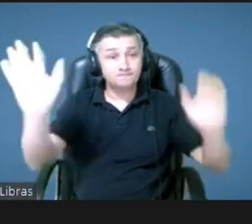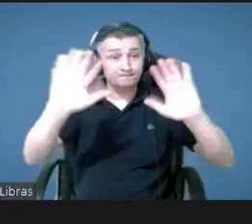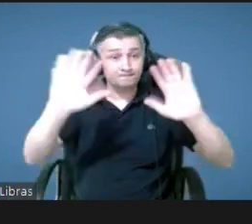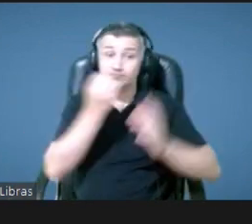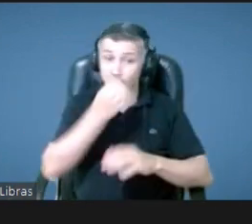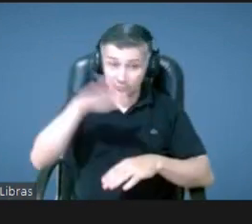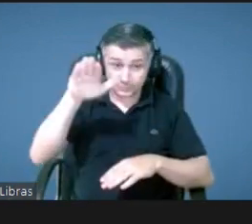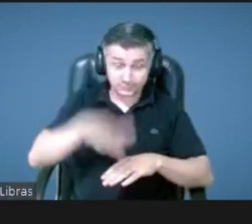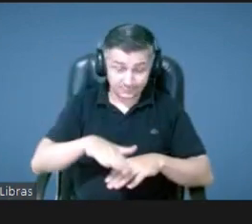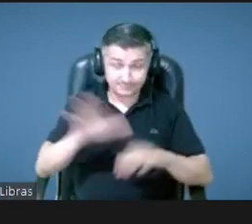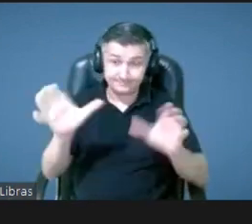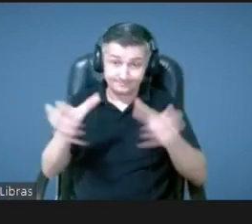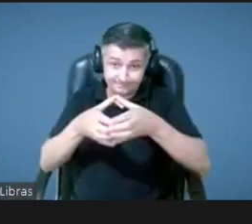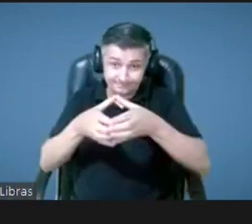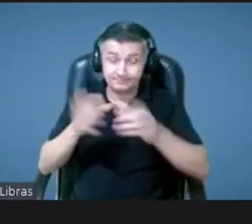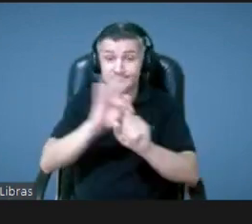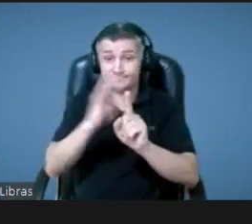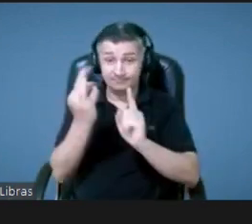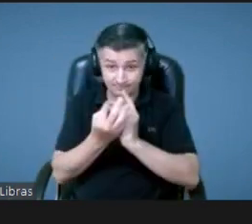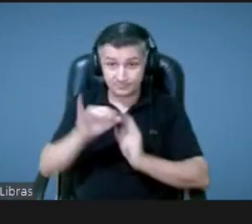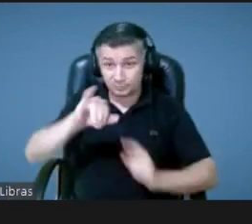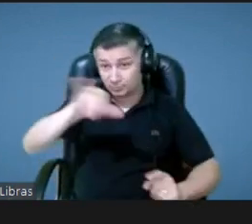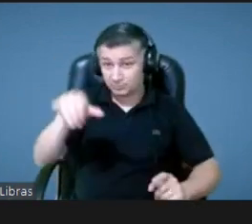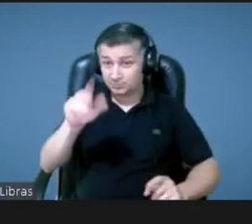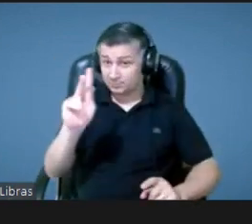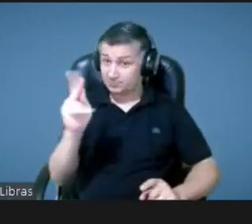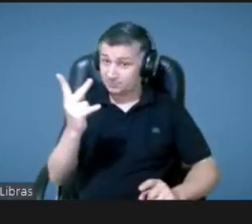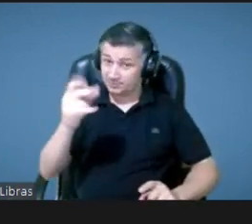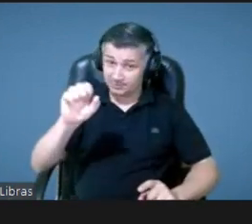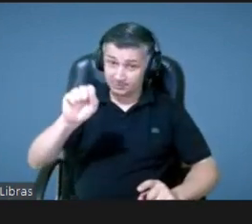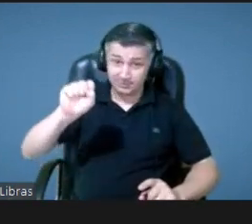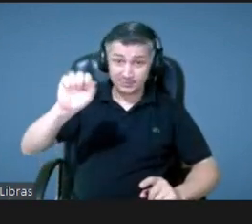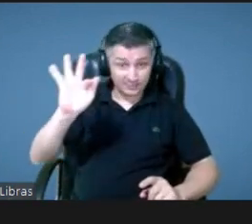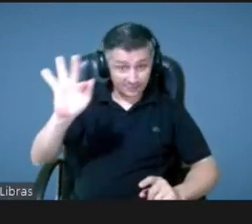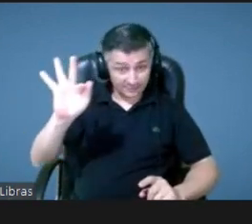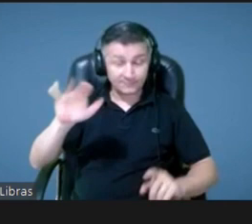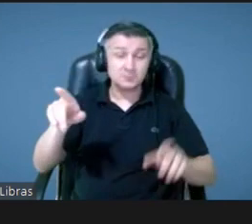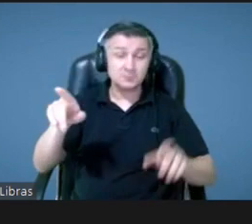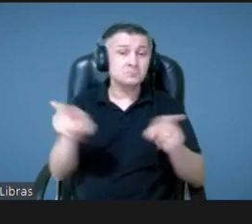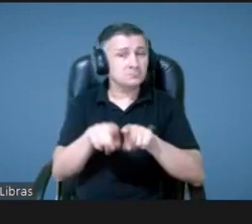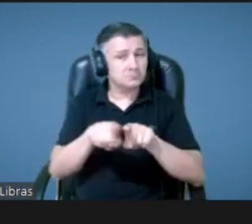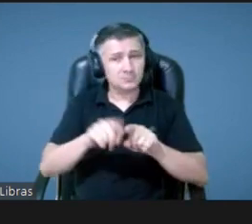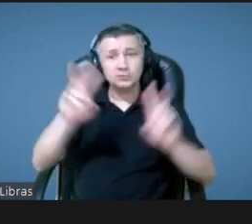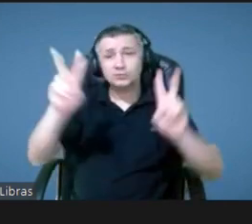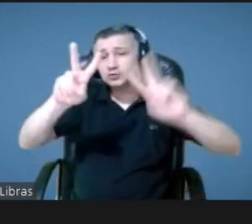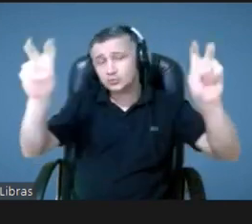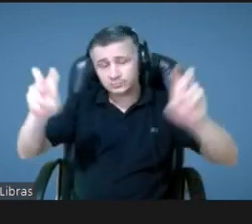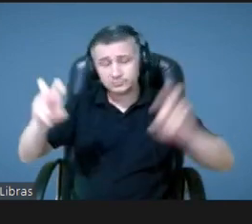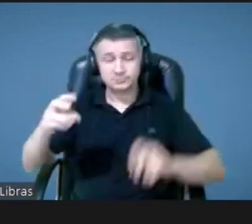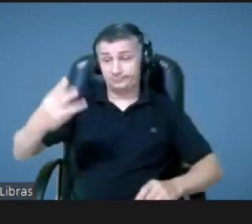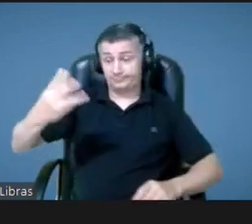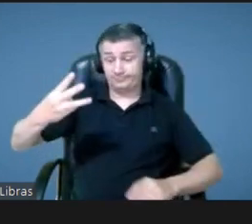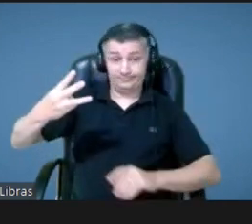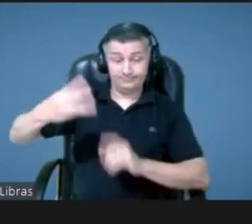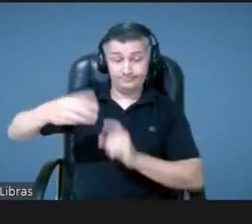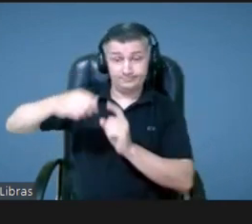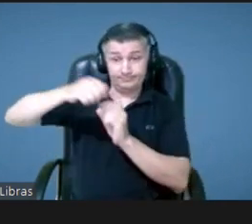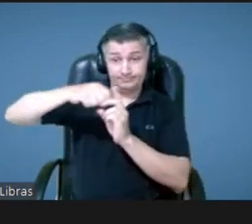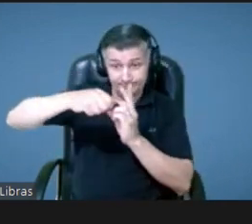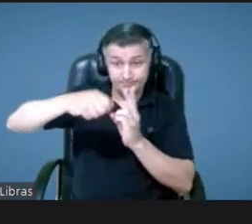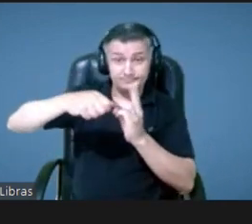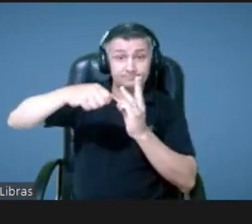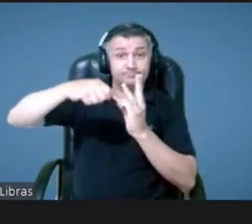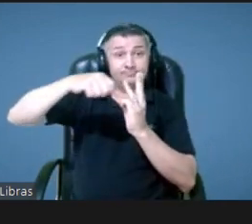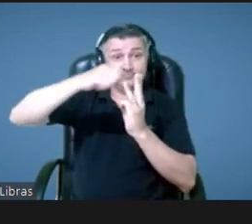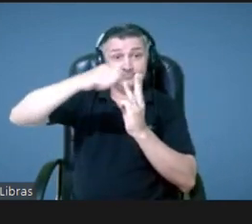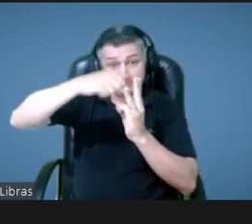Good afternoon, ladies and gentlemen, and welcome to JSF's video conference to discuss the results of